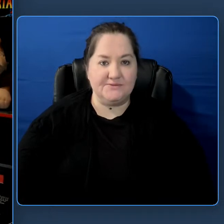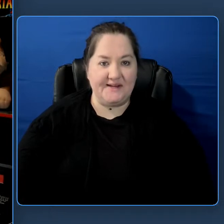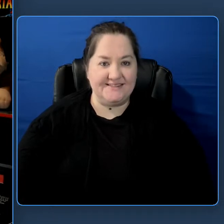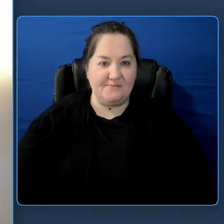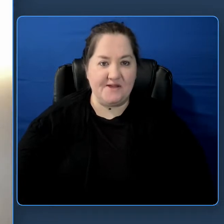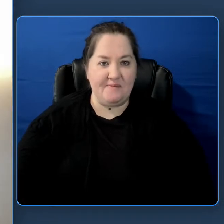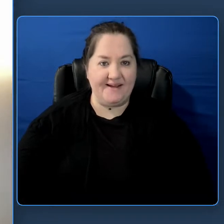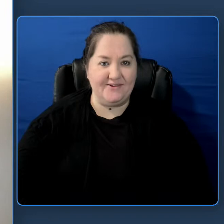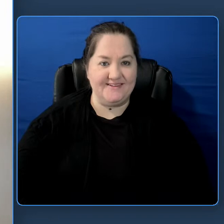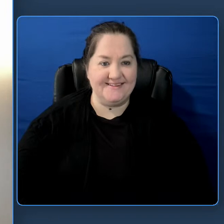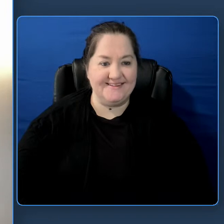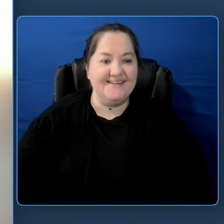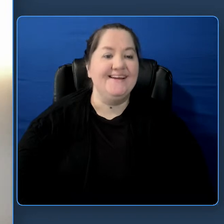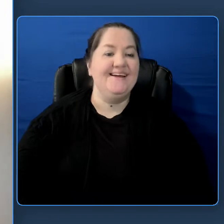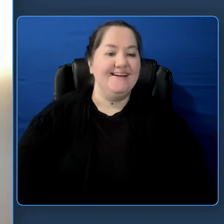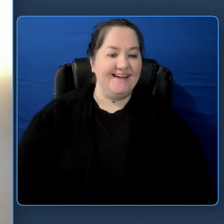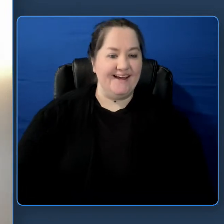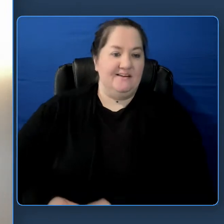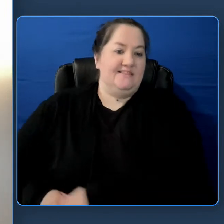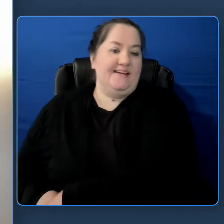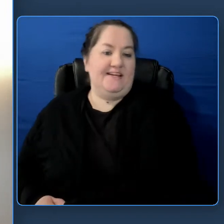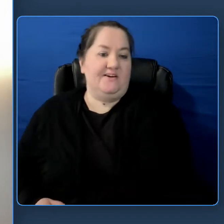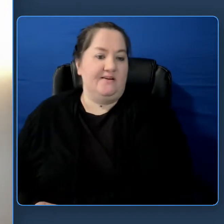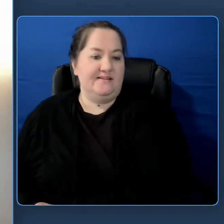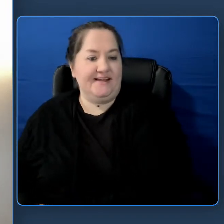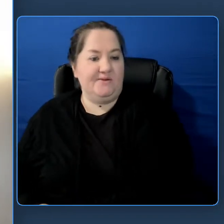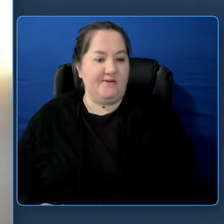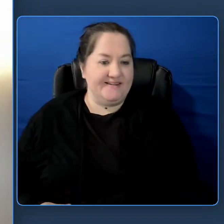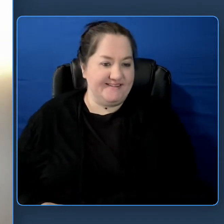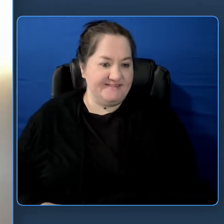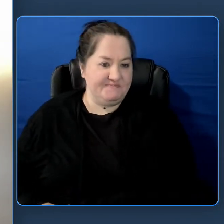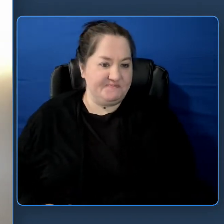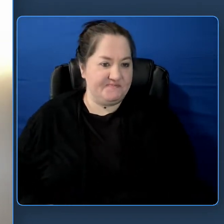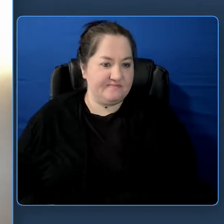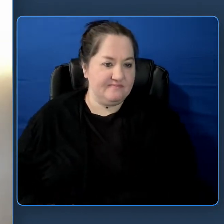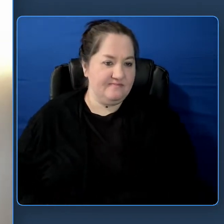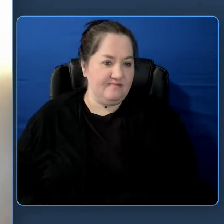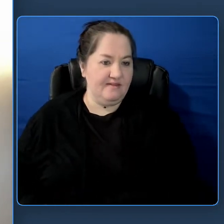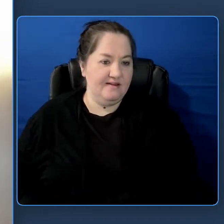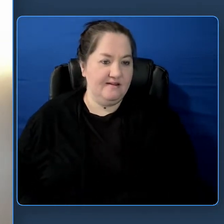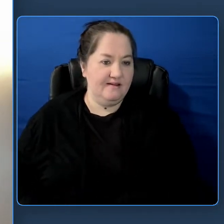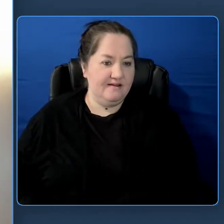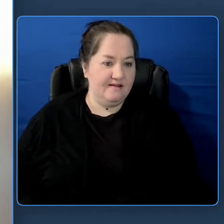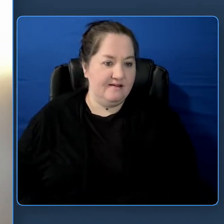Oh, I'm just waiting to pin Michael. Yeah, thank you. Thank you, Brendan.